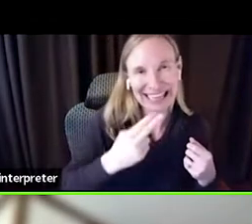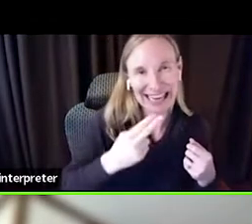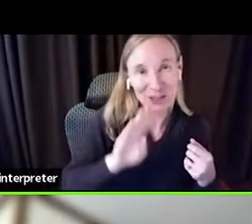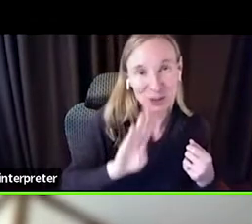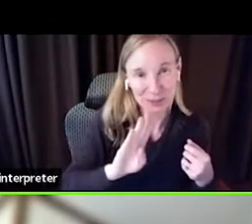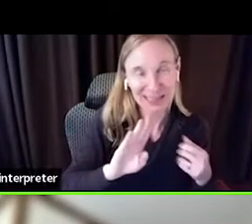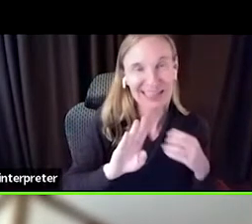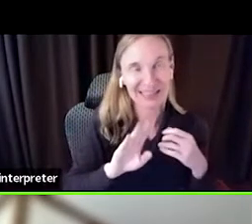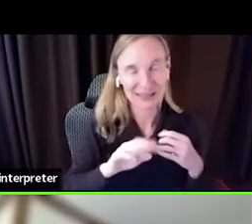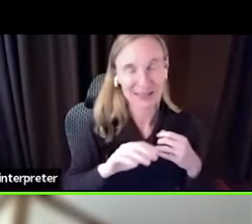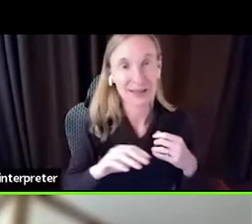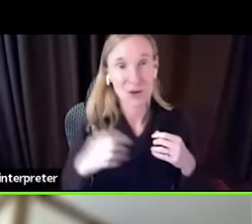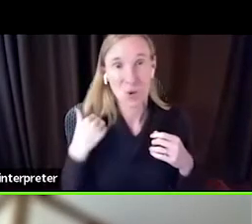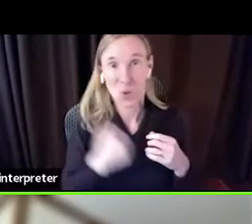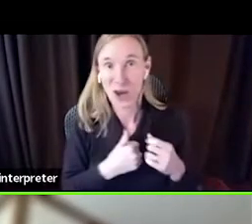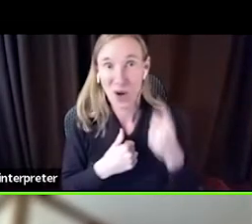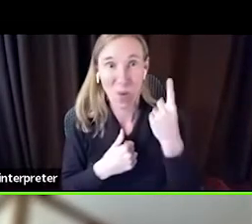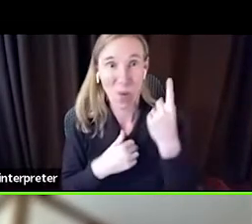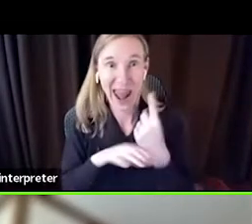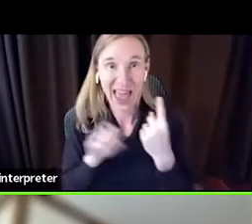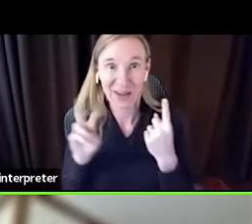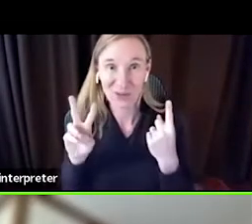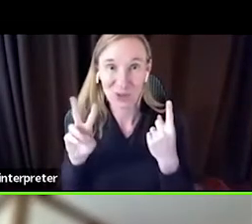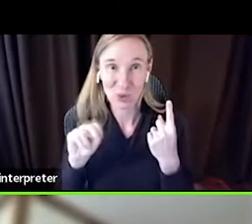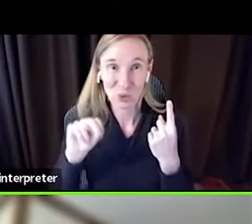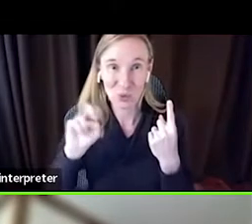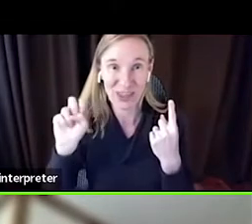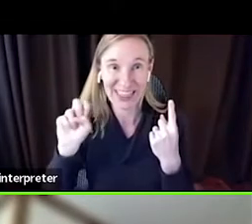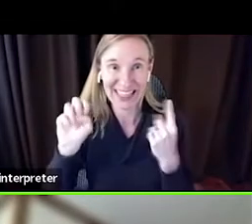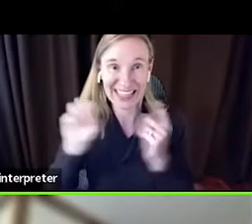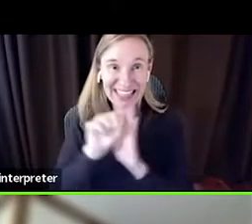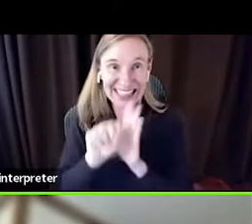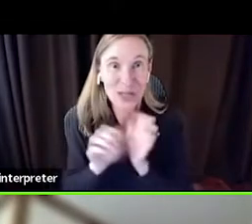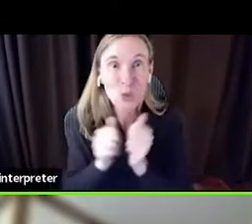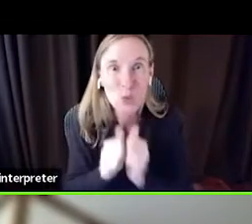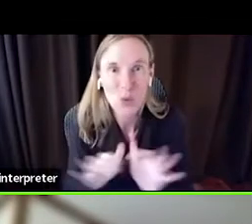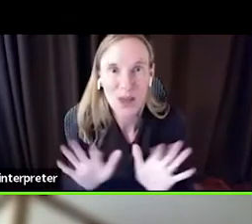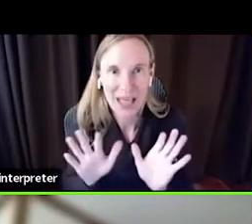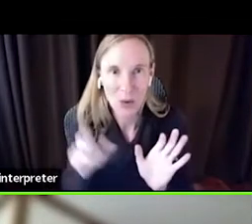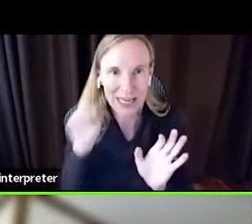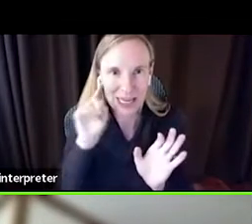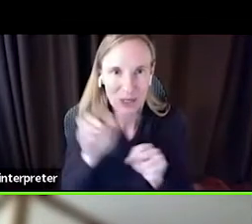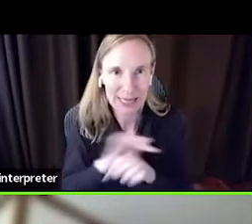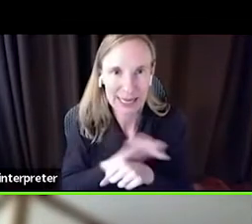Vermont is currently one of only two Northeast states without hearing aid coverage.